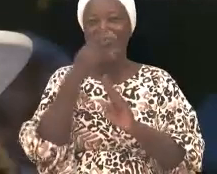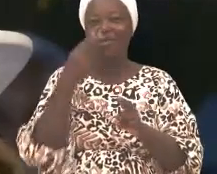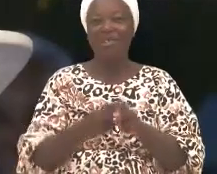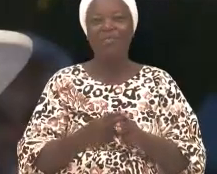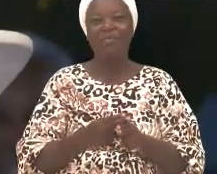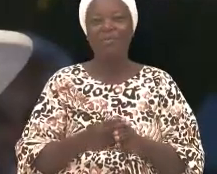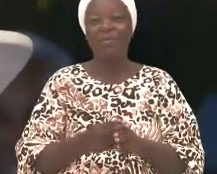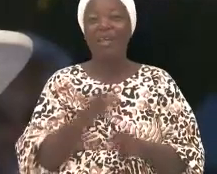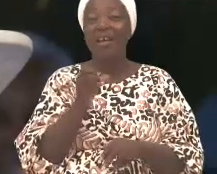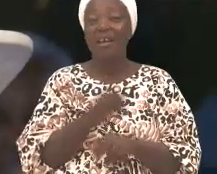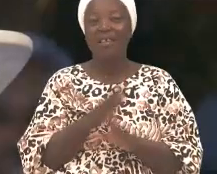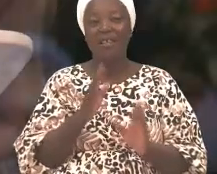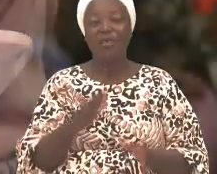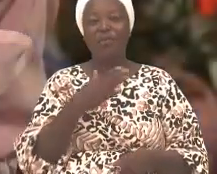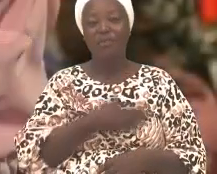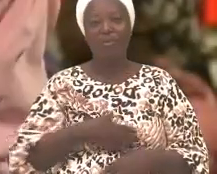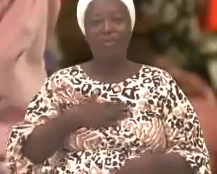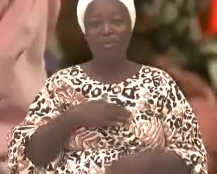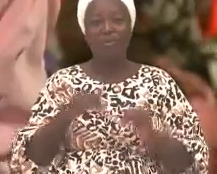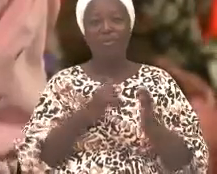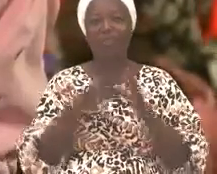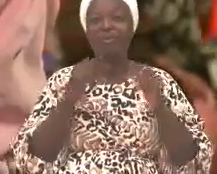Counselors, let's do it quickly.